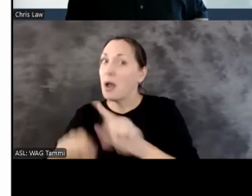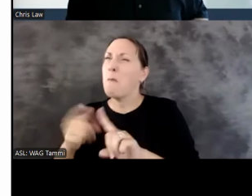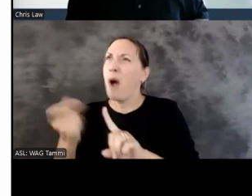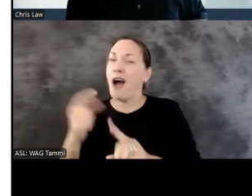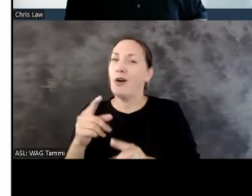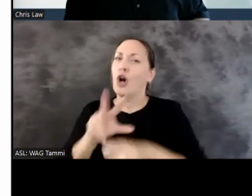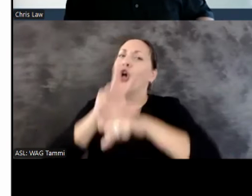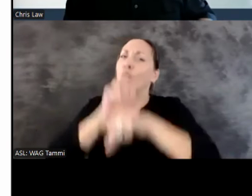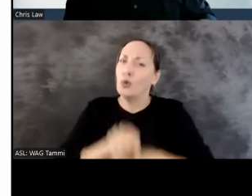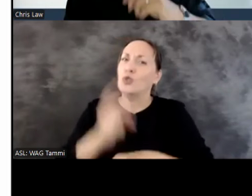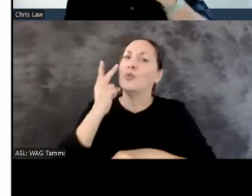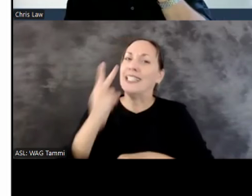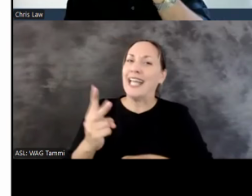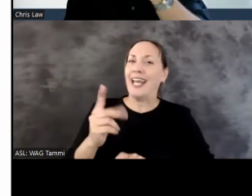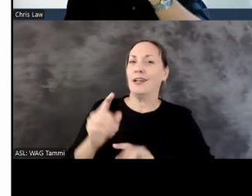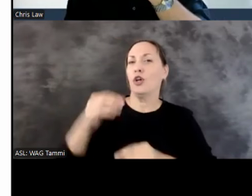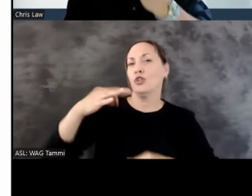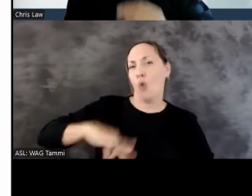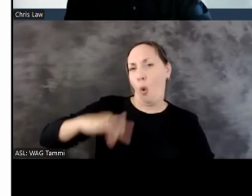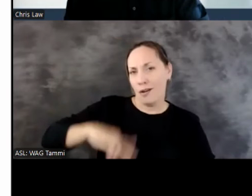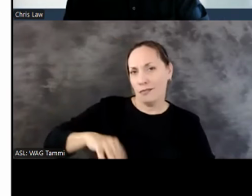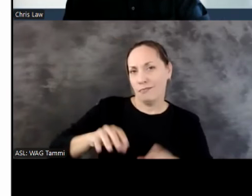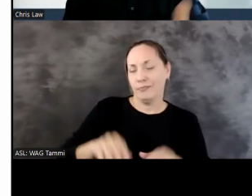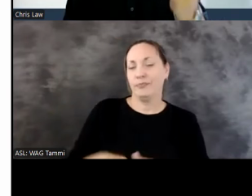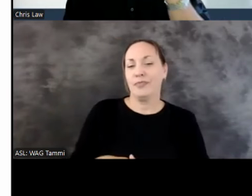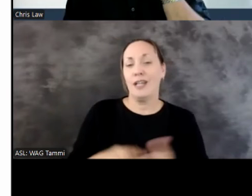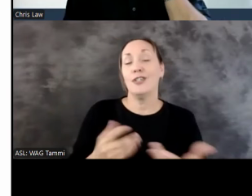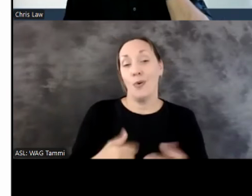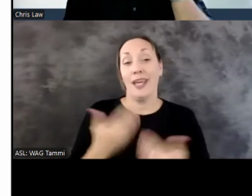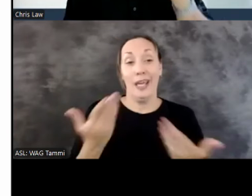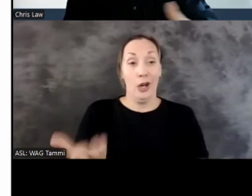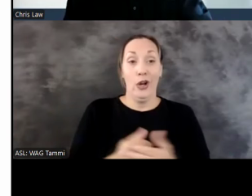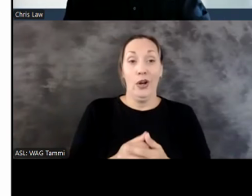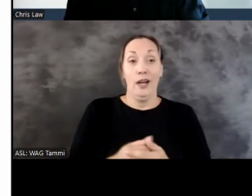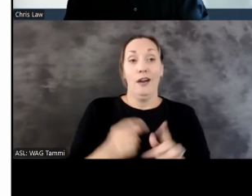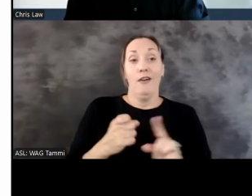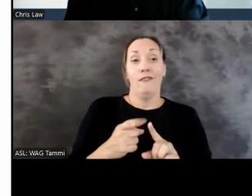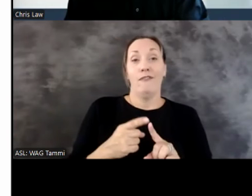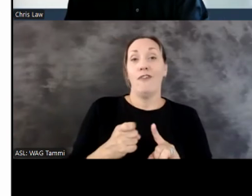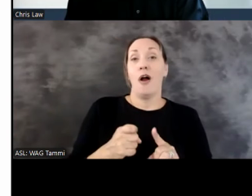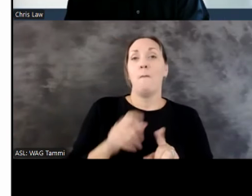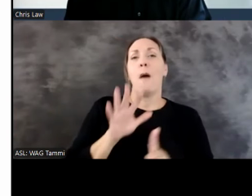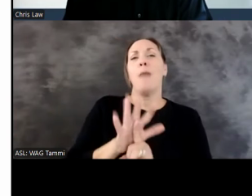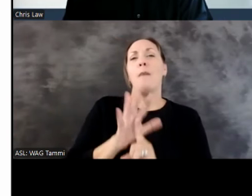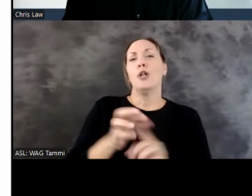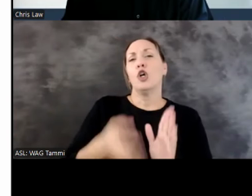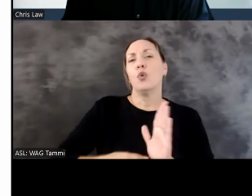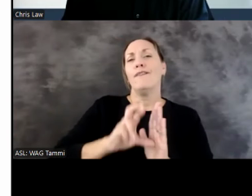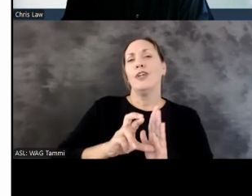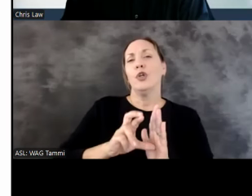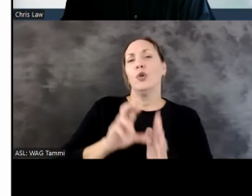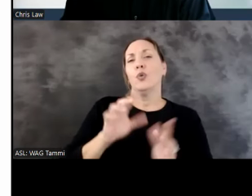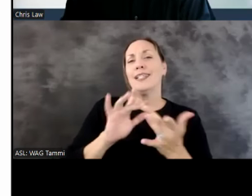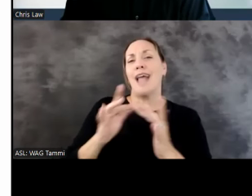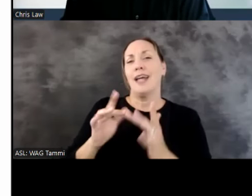scores all over the place, standardized scores. So here is from a popular review site. You've got two